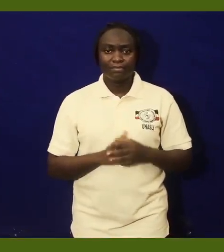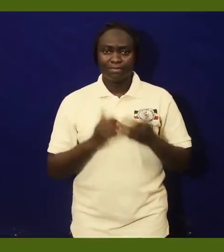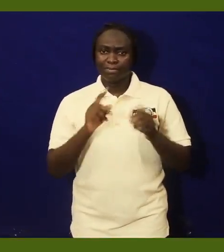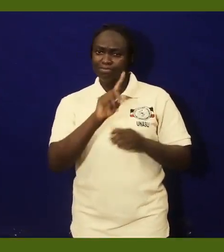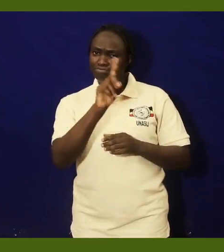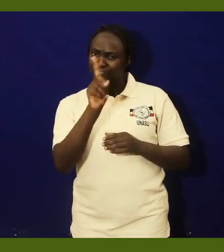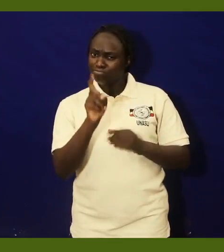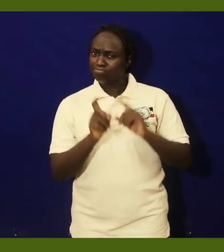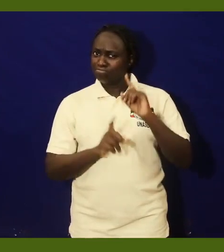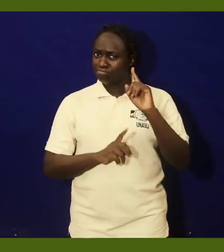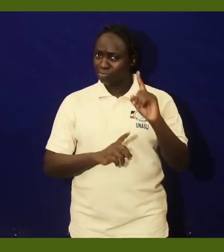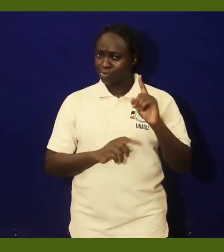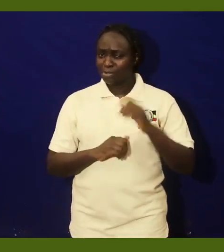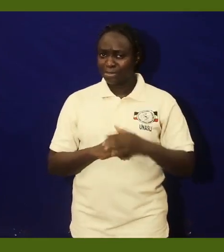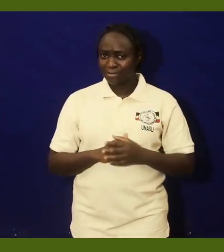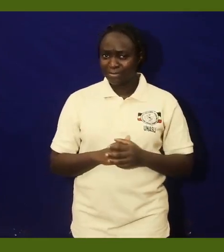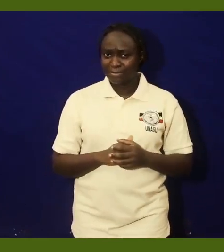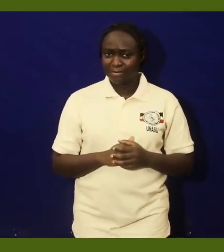Question 1.